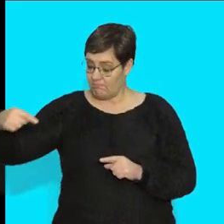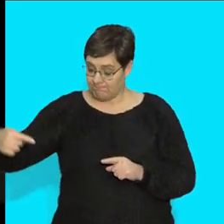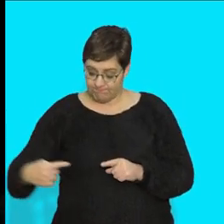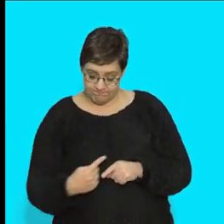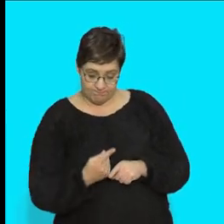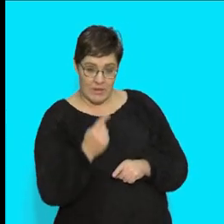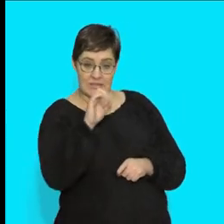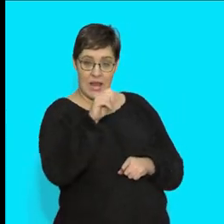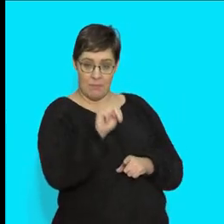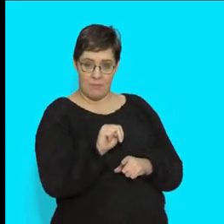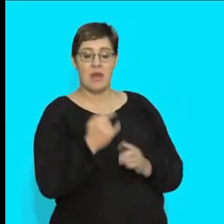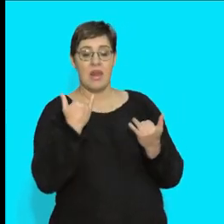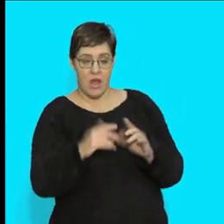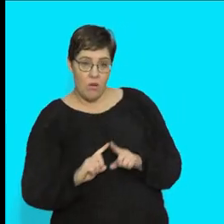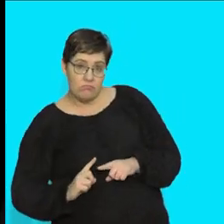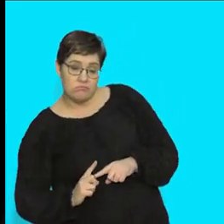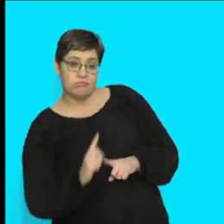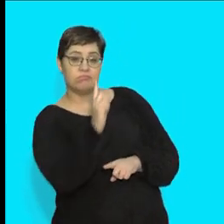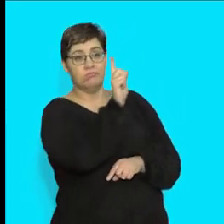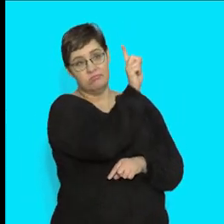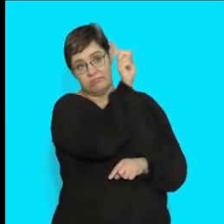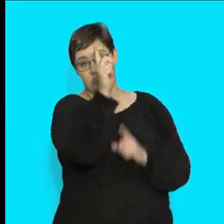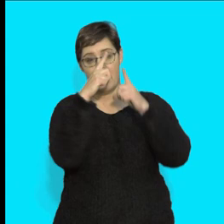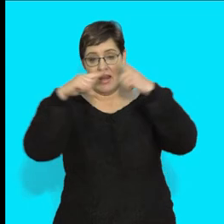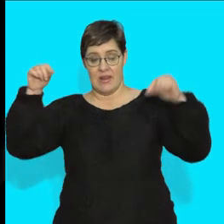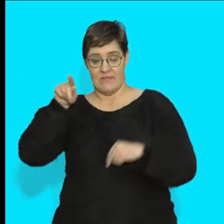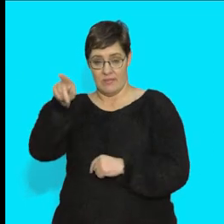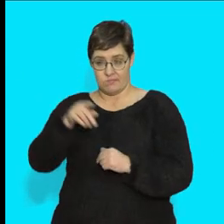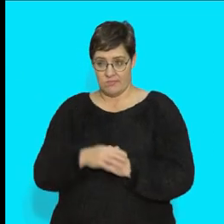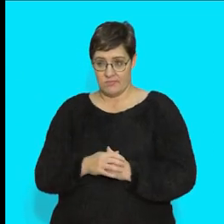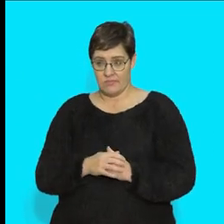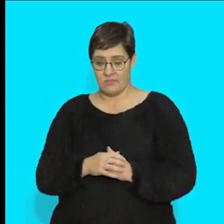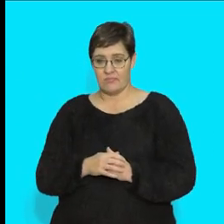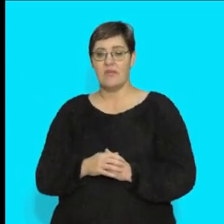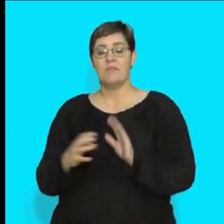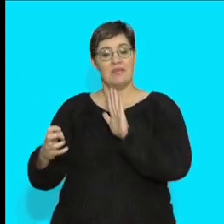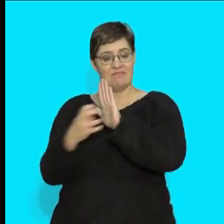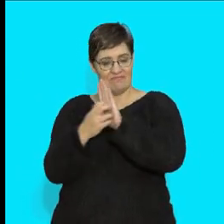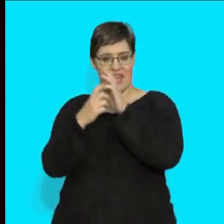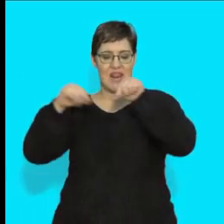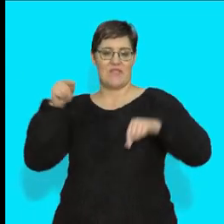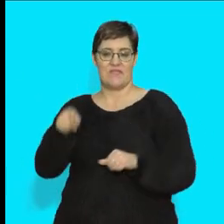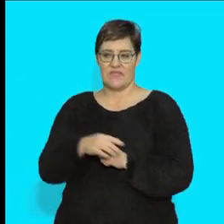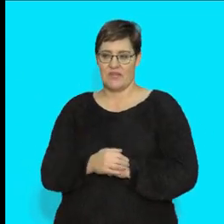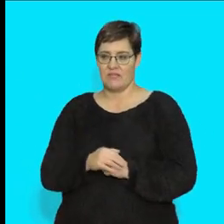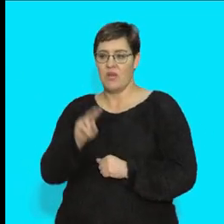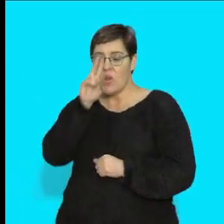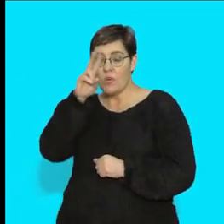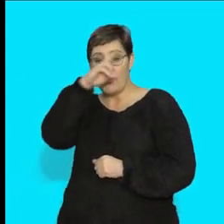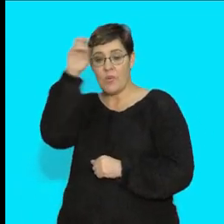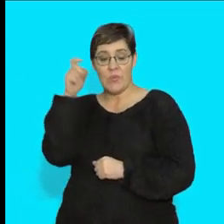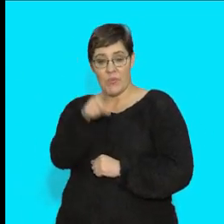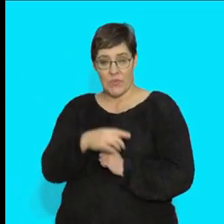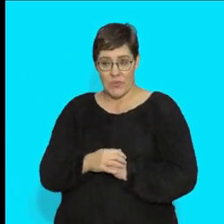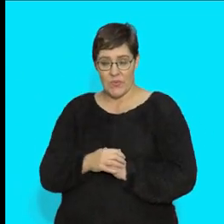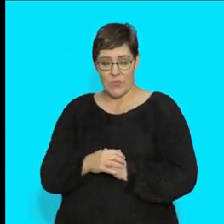And now it's in the leaf. Here, again, this is the diagram of the leaf. Look at the blue.